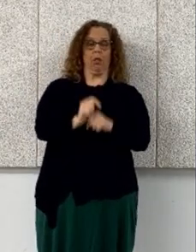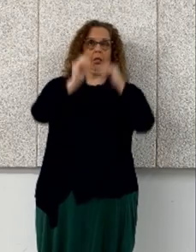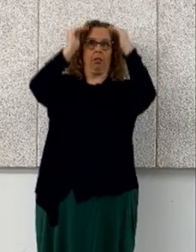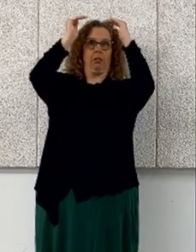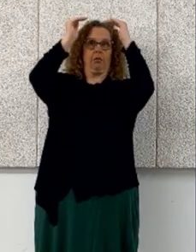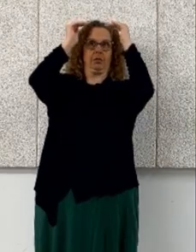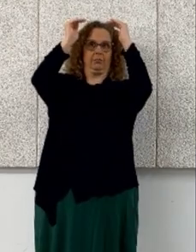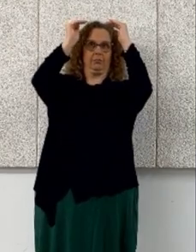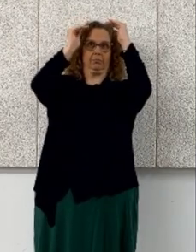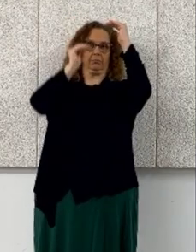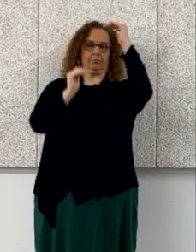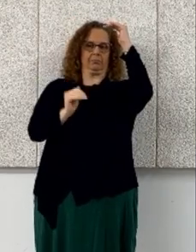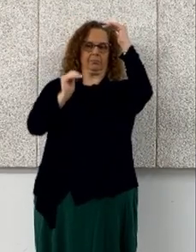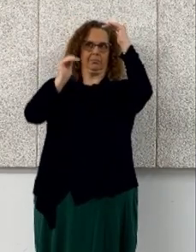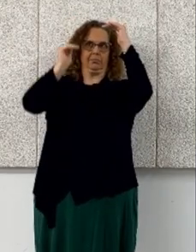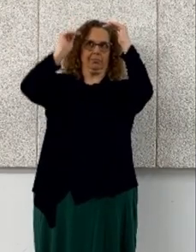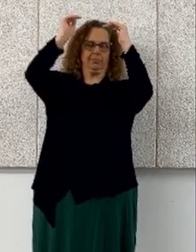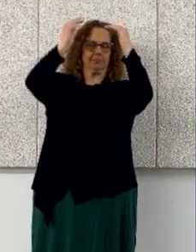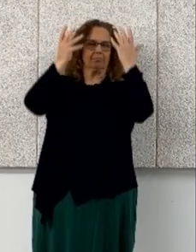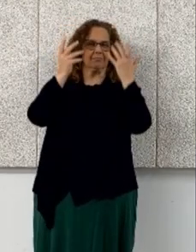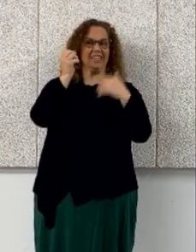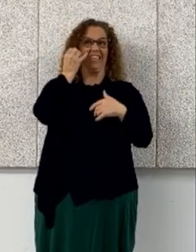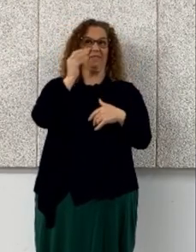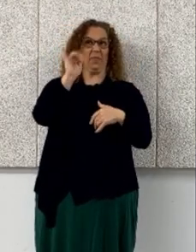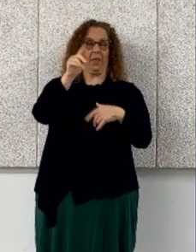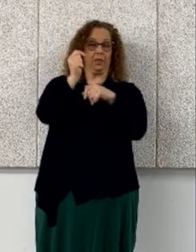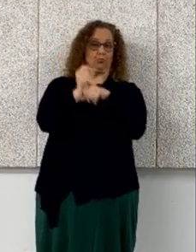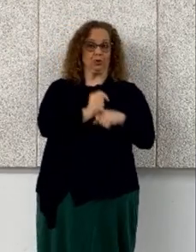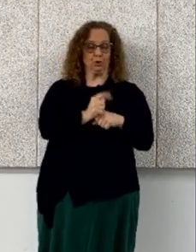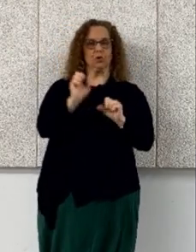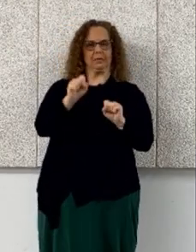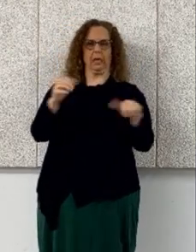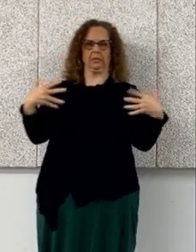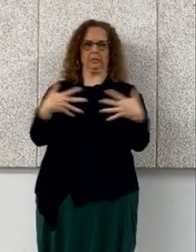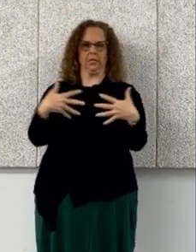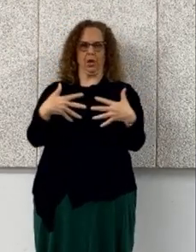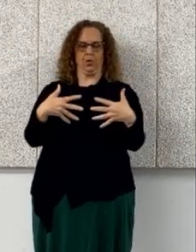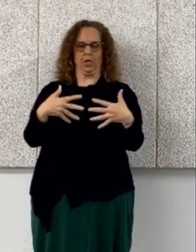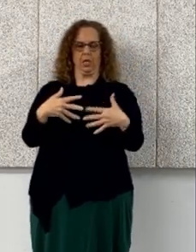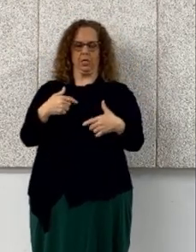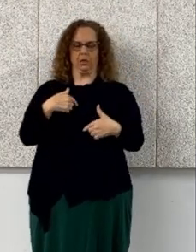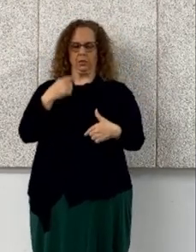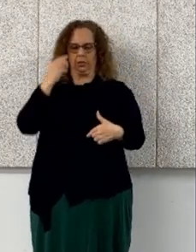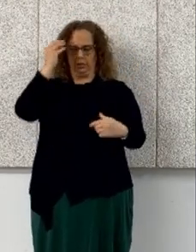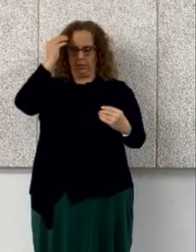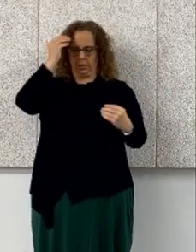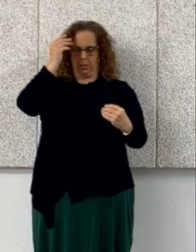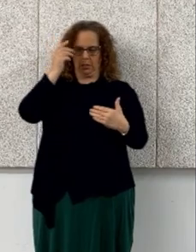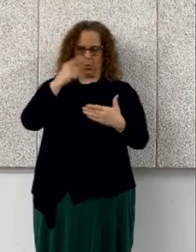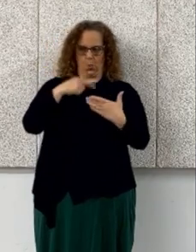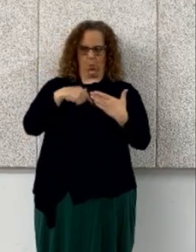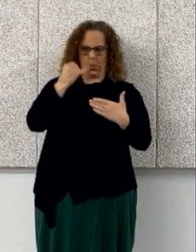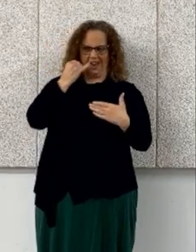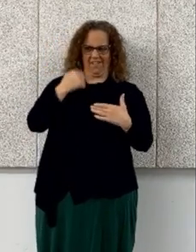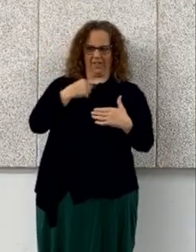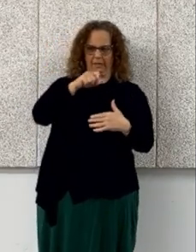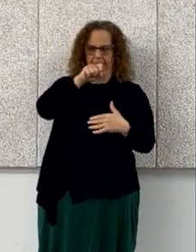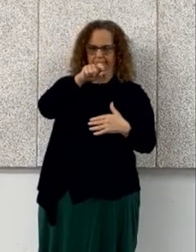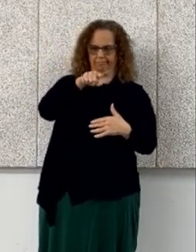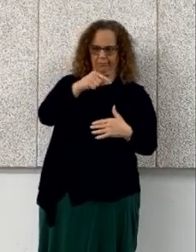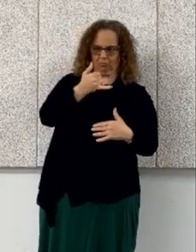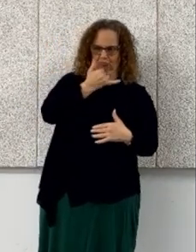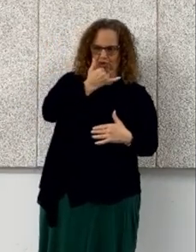And so this idea of, well, what if I say the wrong thing sort of sits underneath a lot of